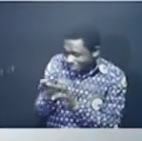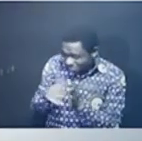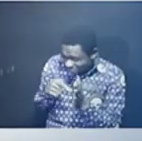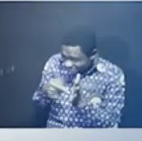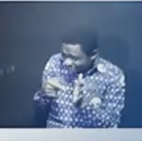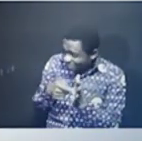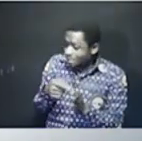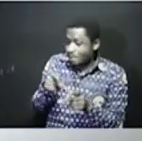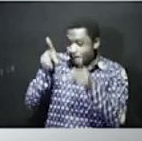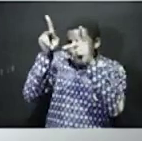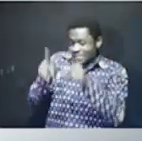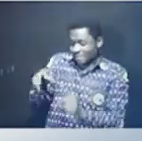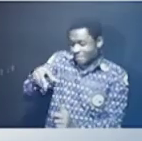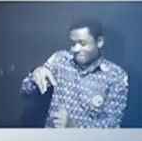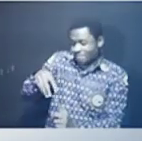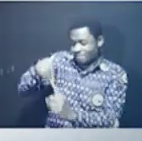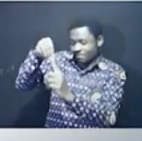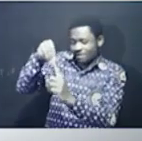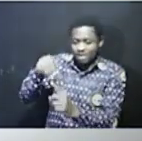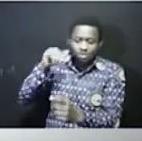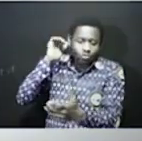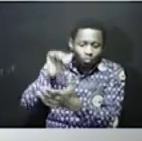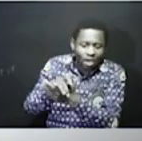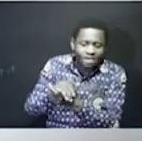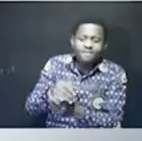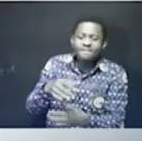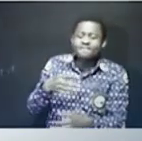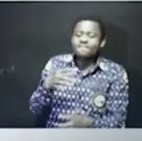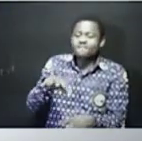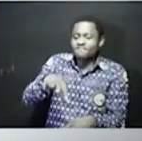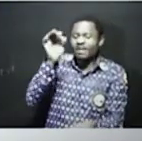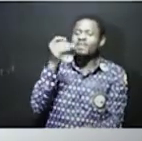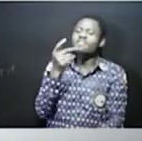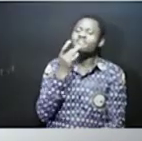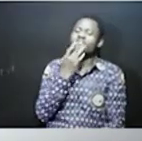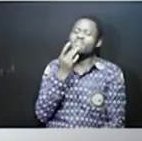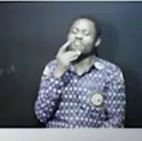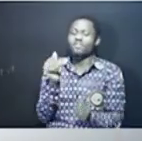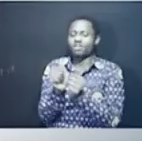with the Lord, as the scripture has said.